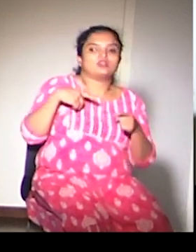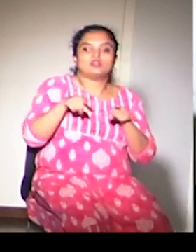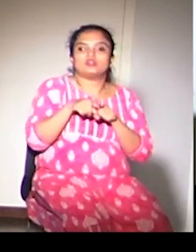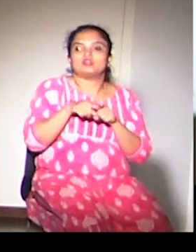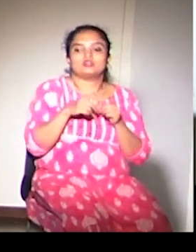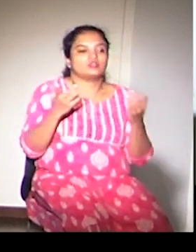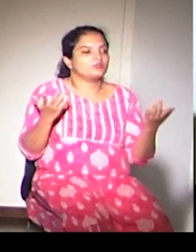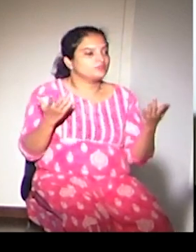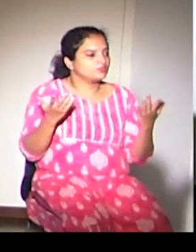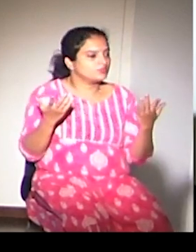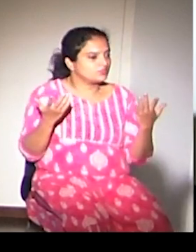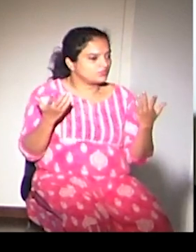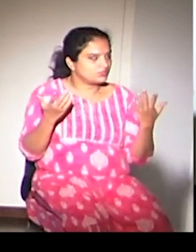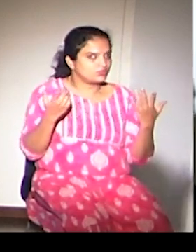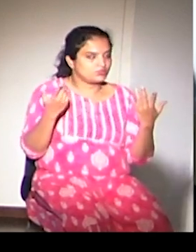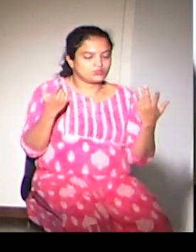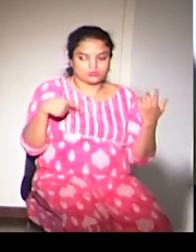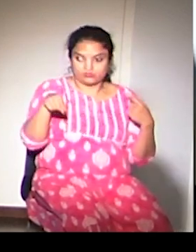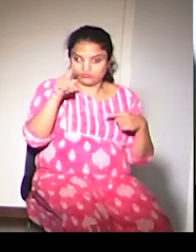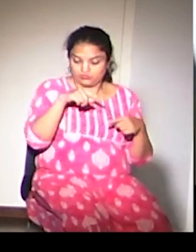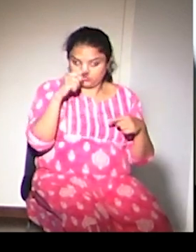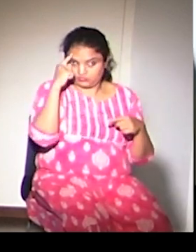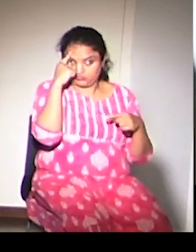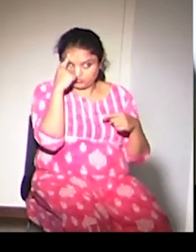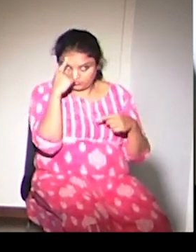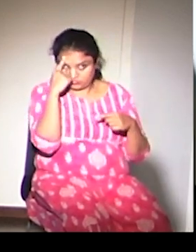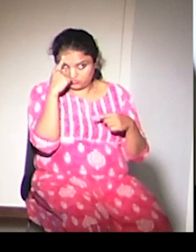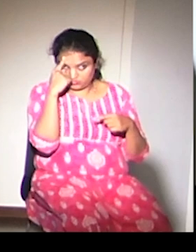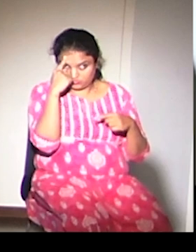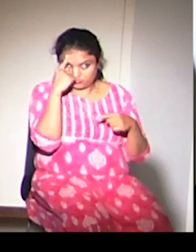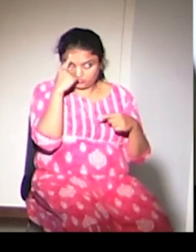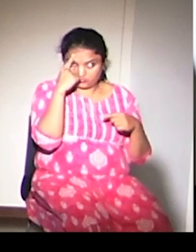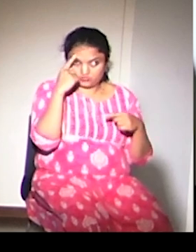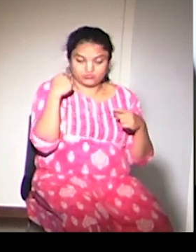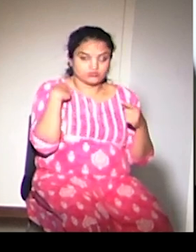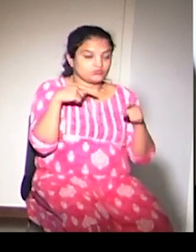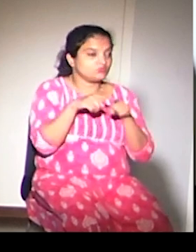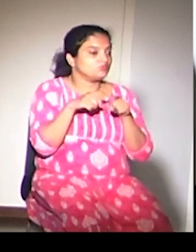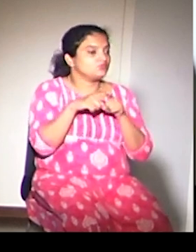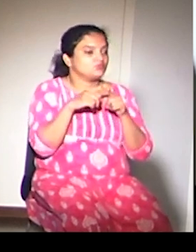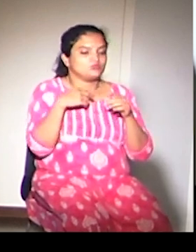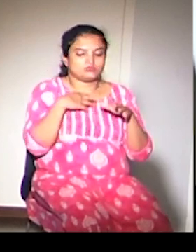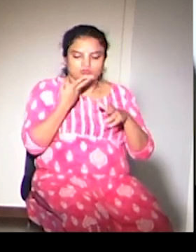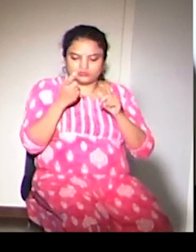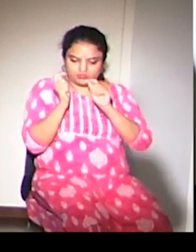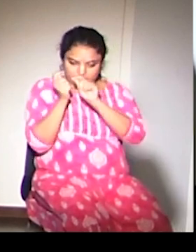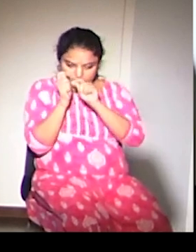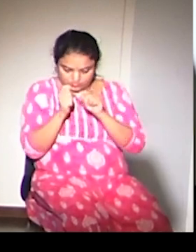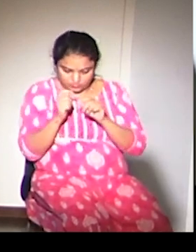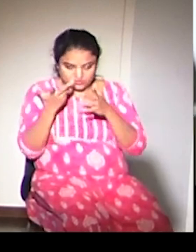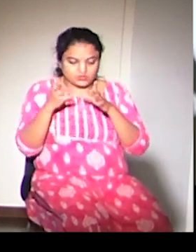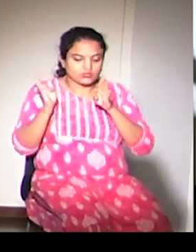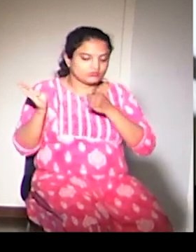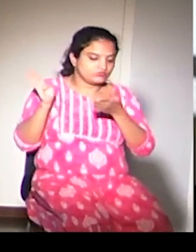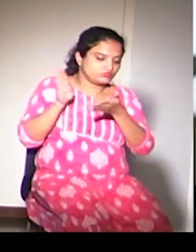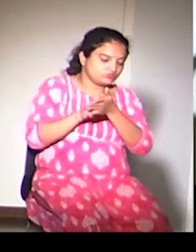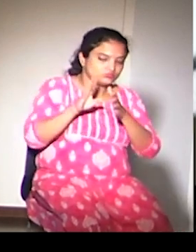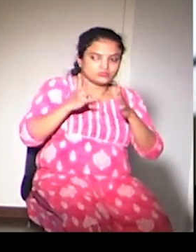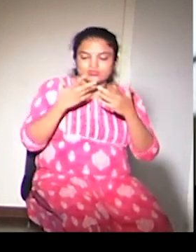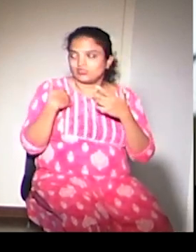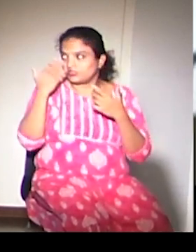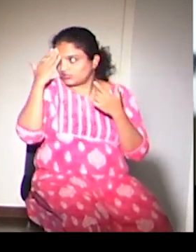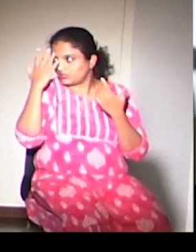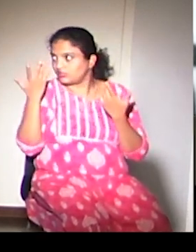liked. So would they kind of place them or write them I don't know.